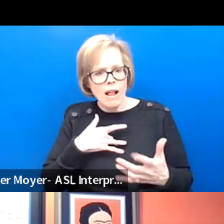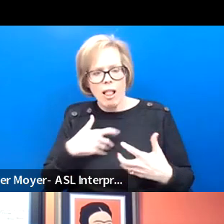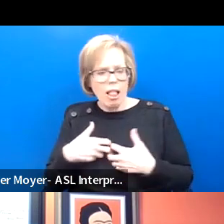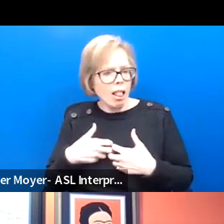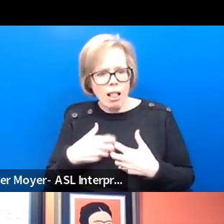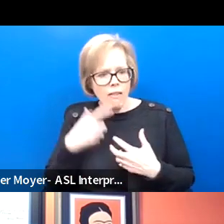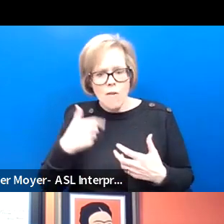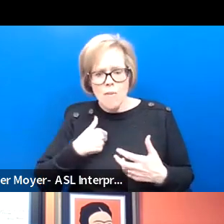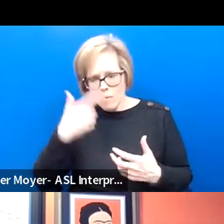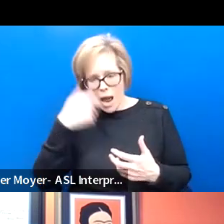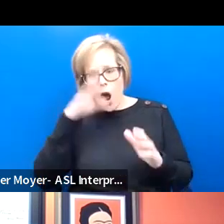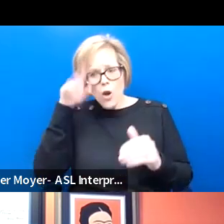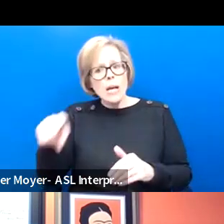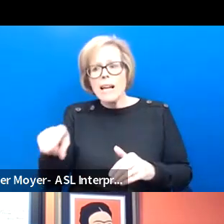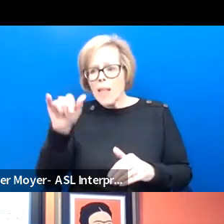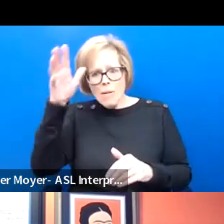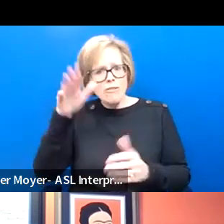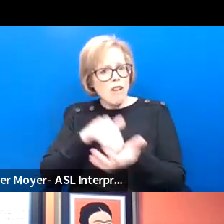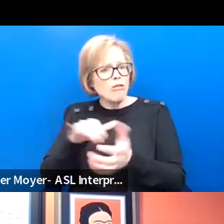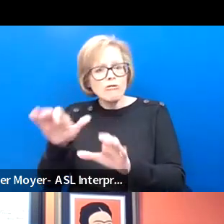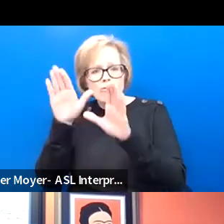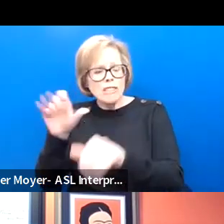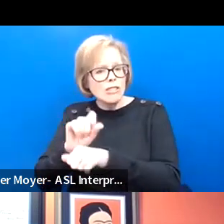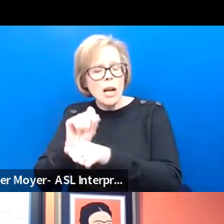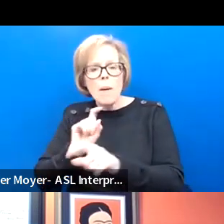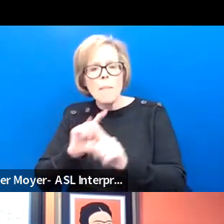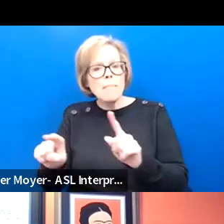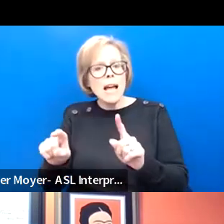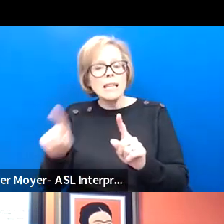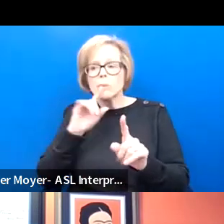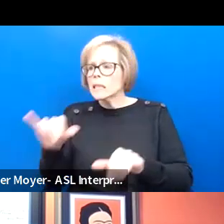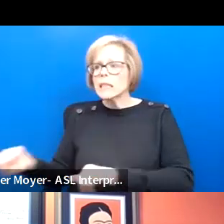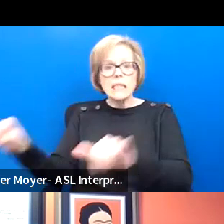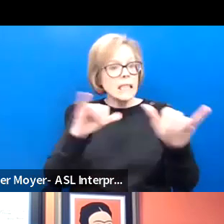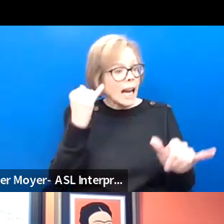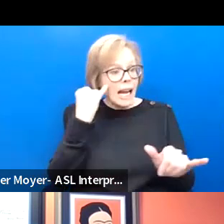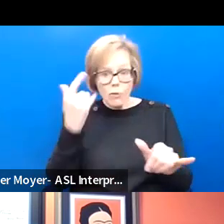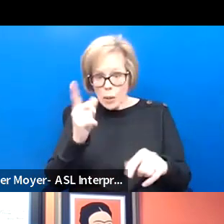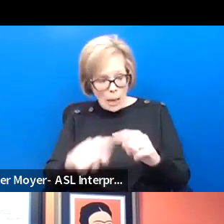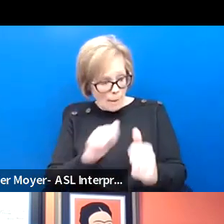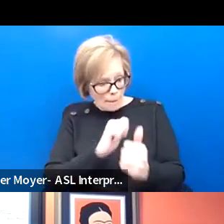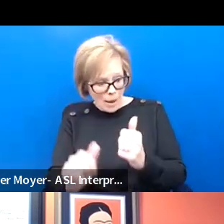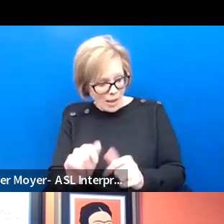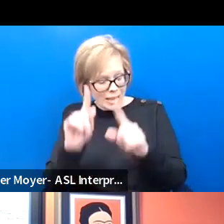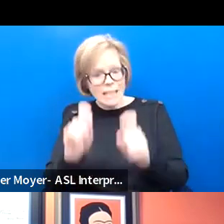the great good that he was doing, but it was just standard across the board. If you don't pass, you have to engage an